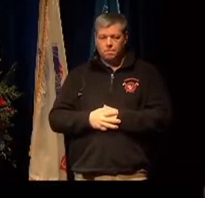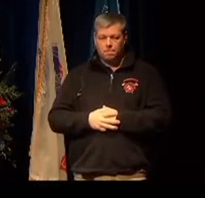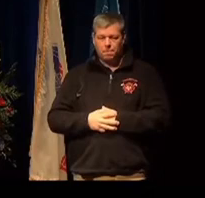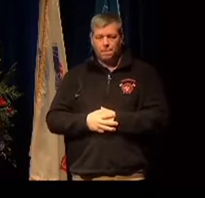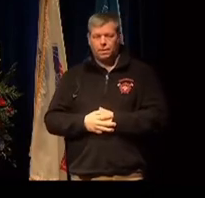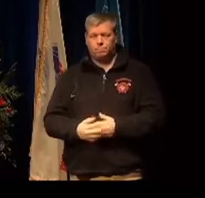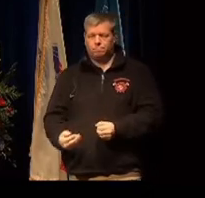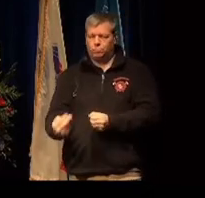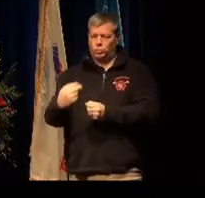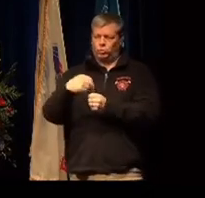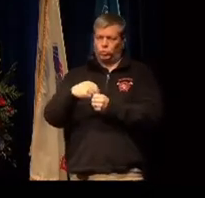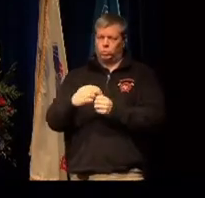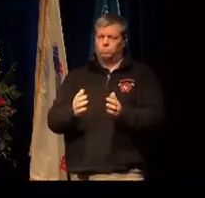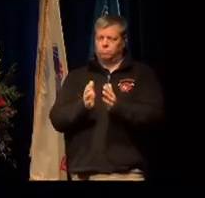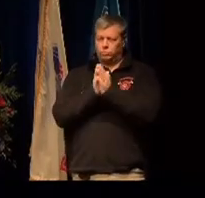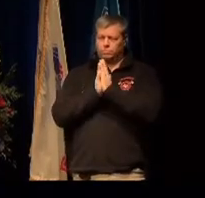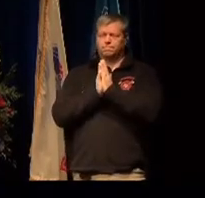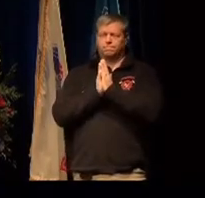Please join me in prayer.